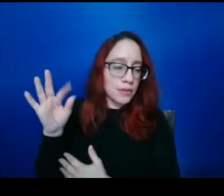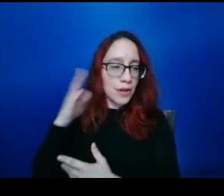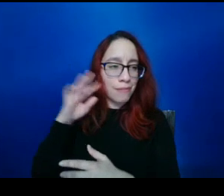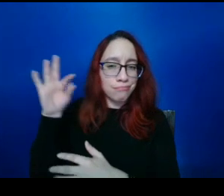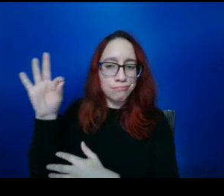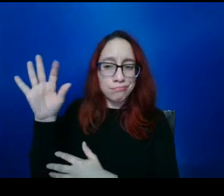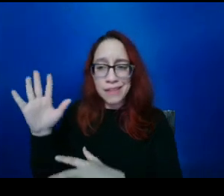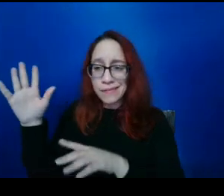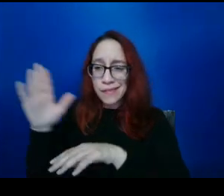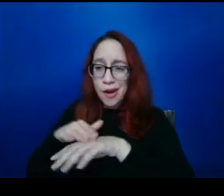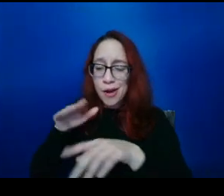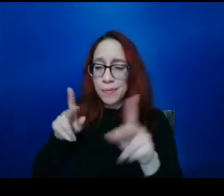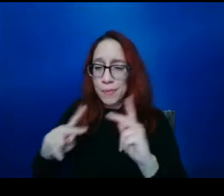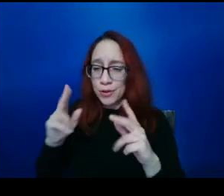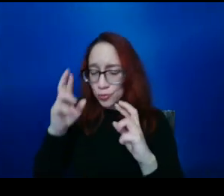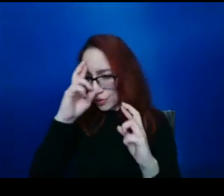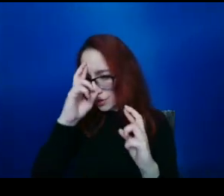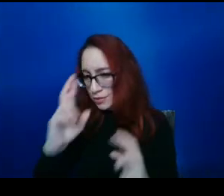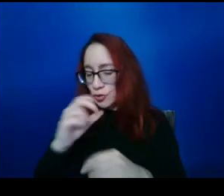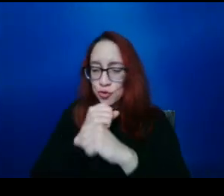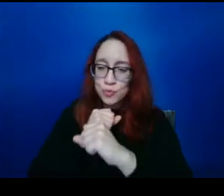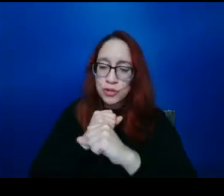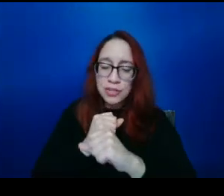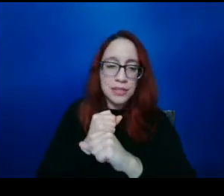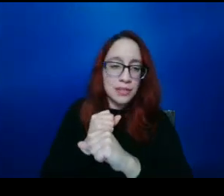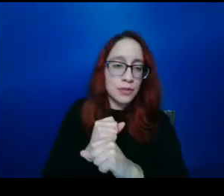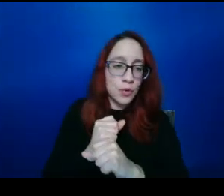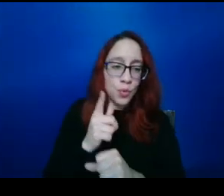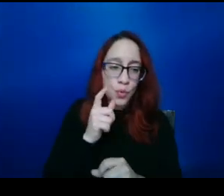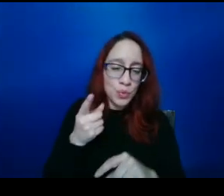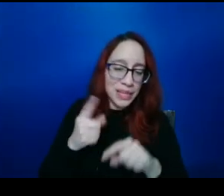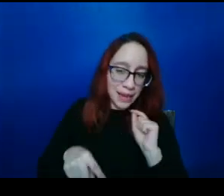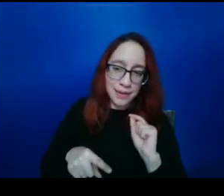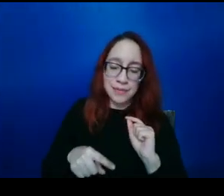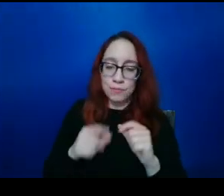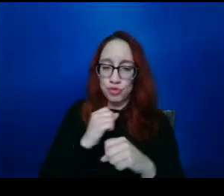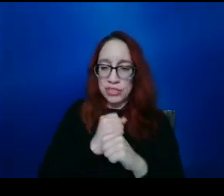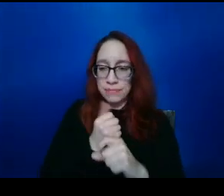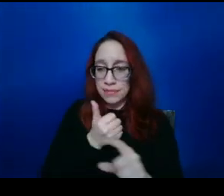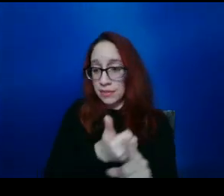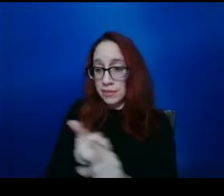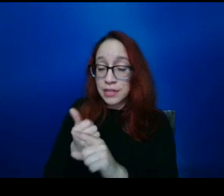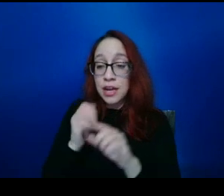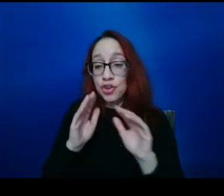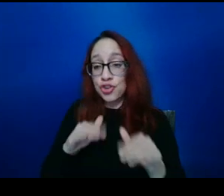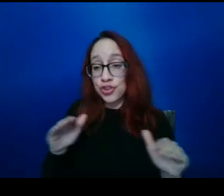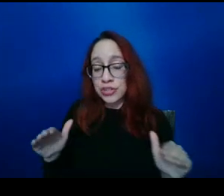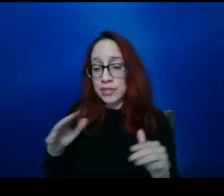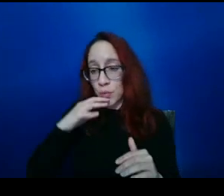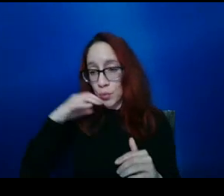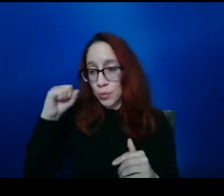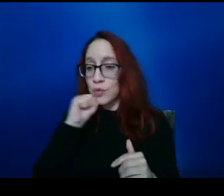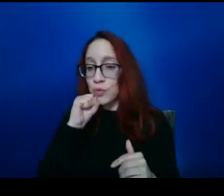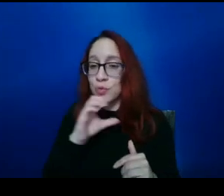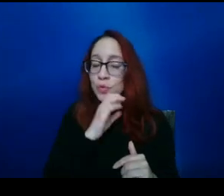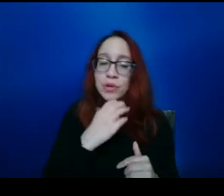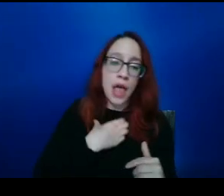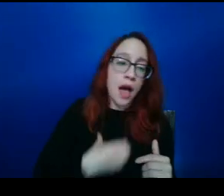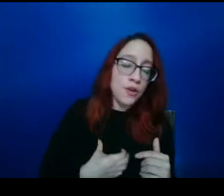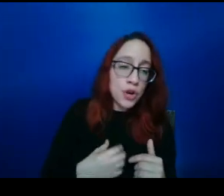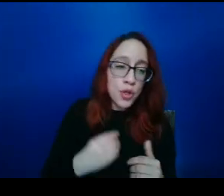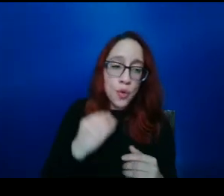people to respect and protect the least of those among us, our children, the elderly, the hungry, the